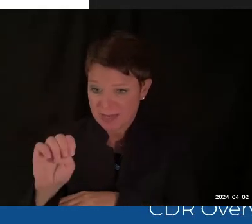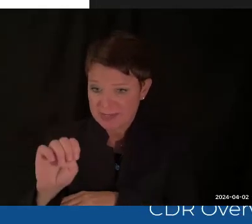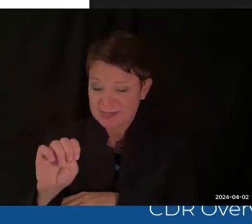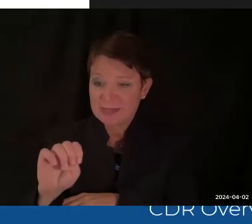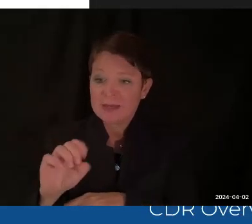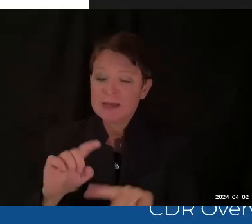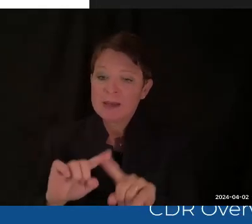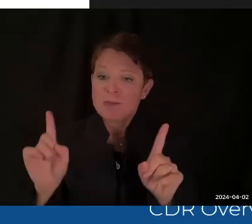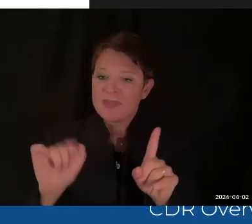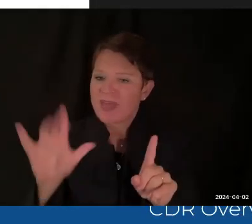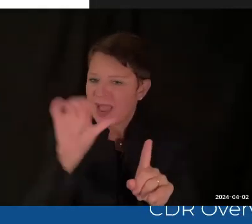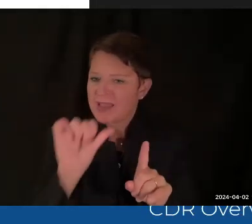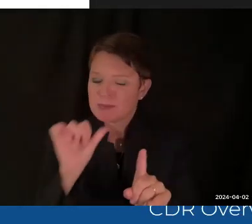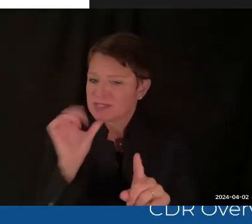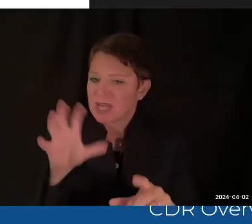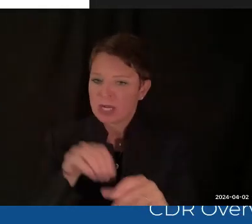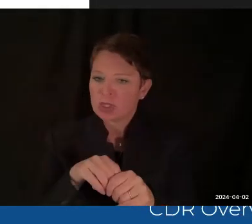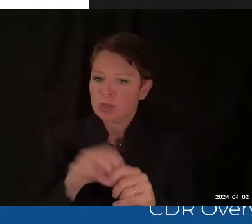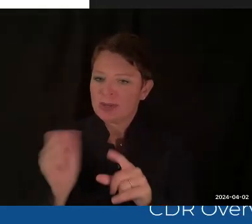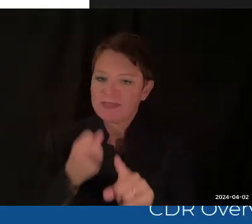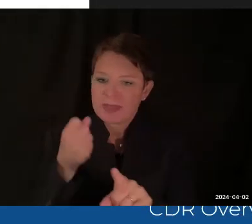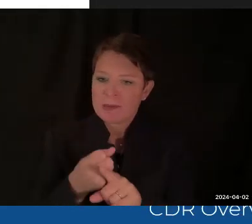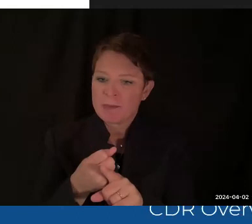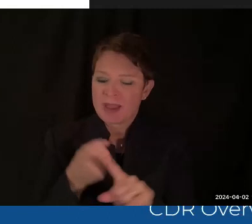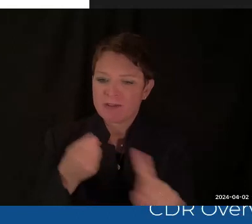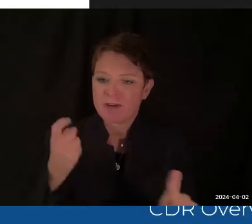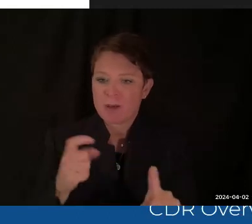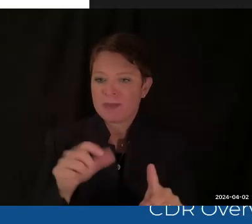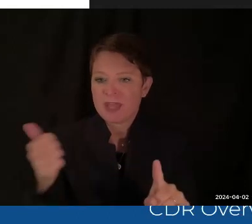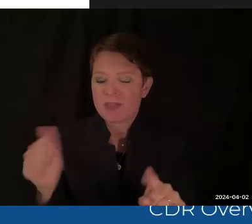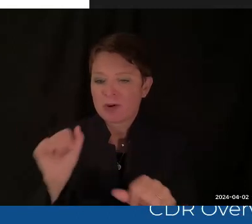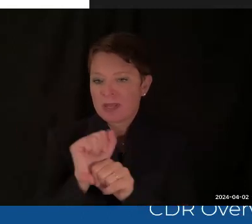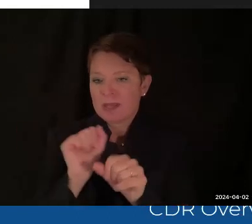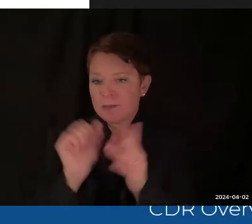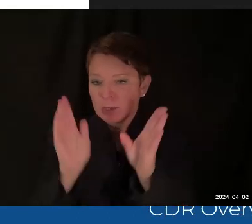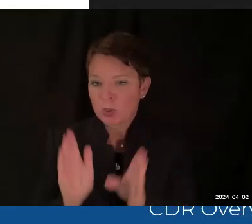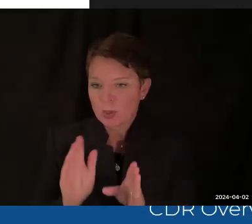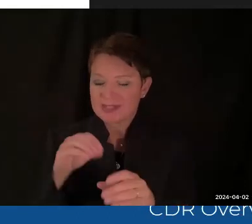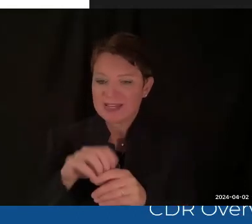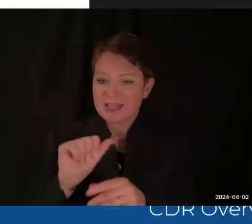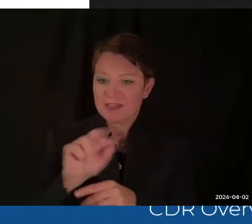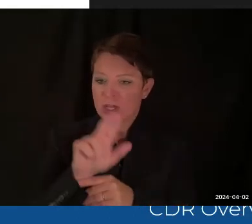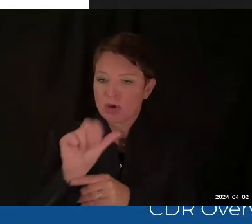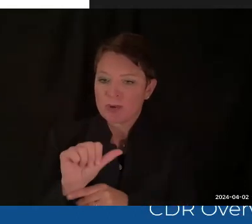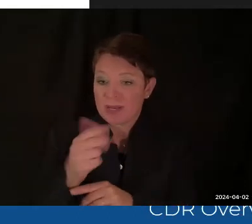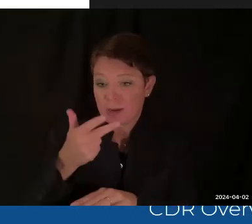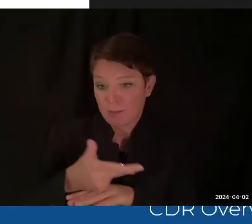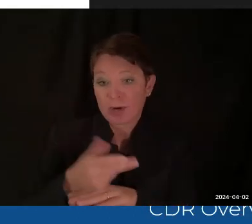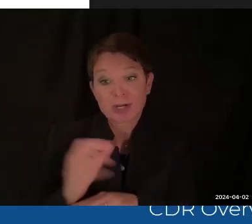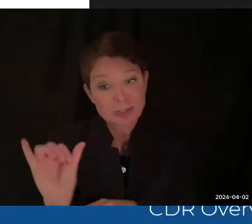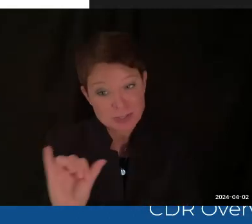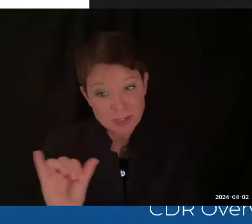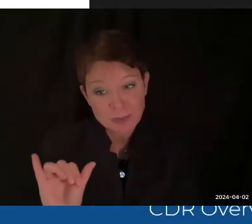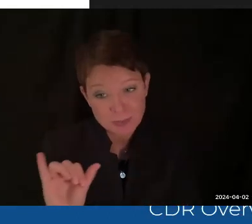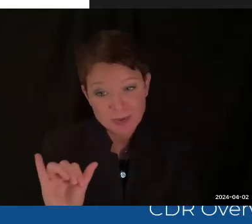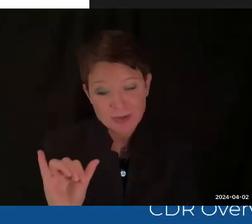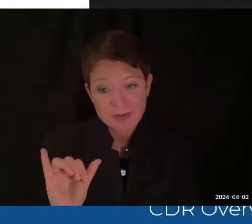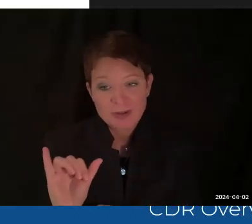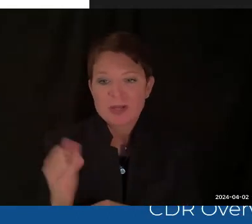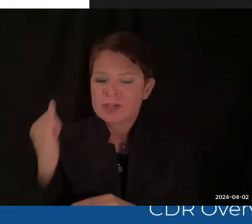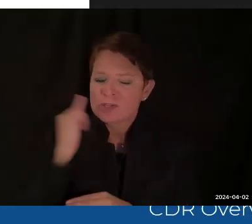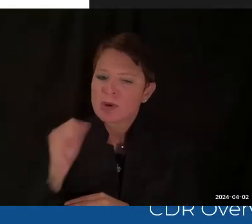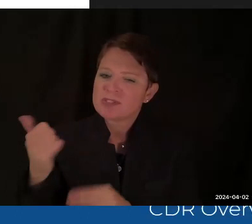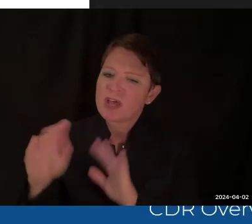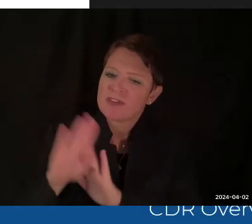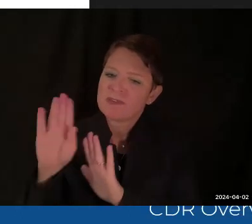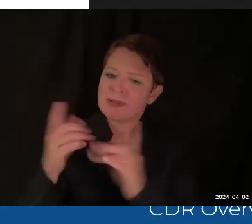that estimate does not include the impact from all of the employees of the arena parking as well. What if other